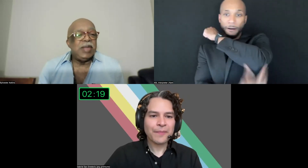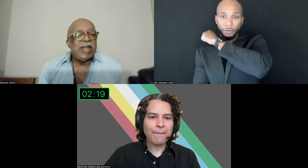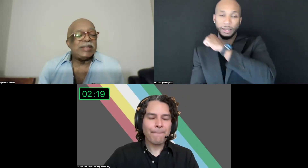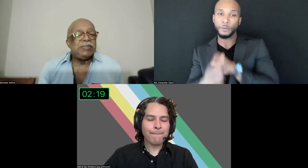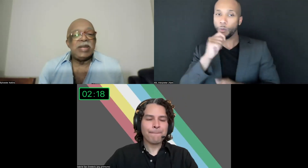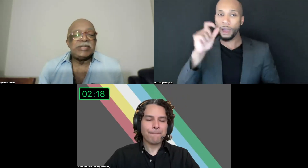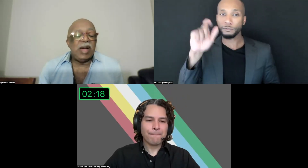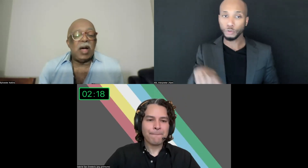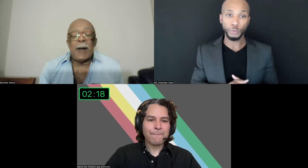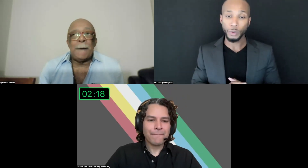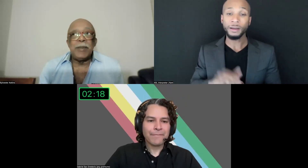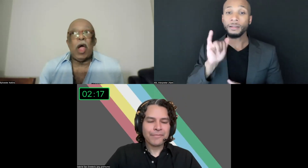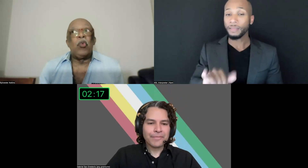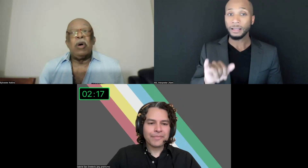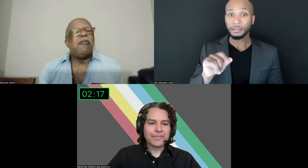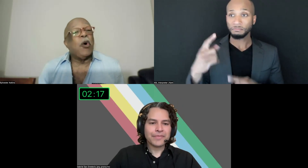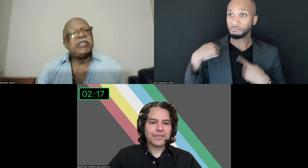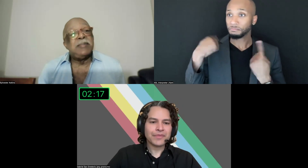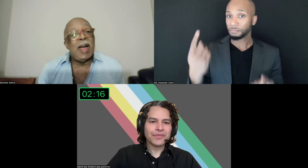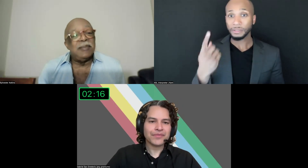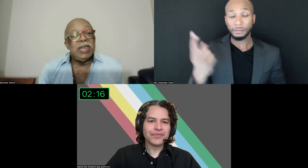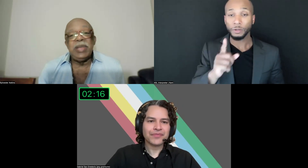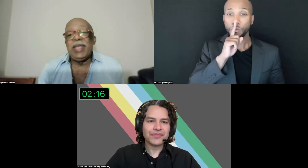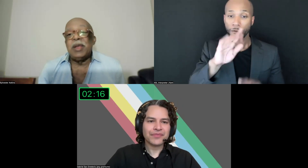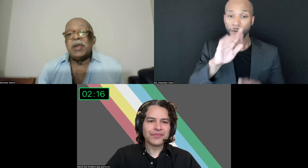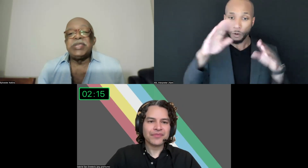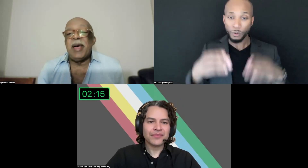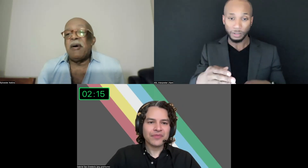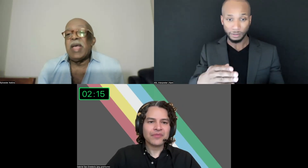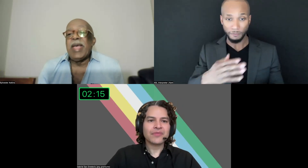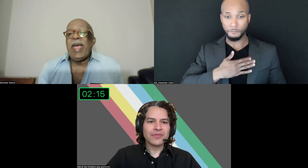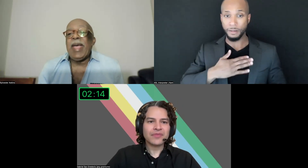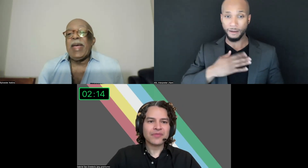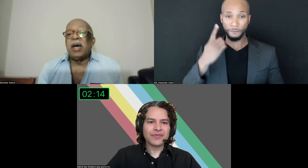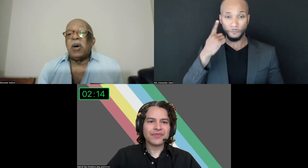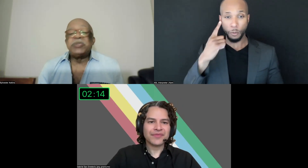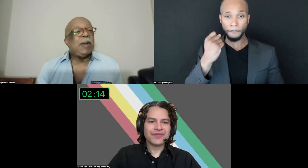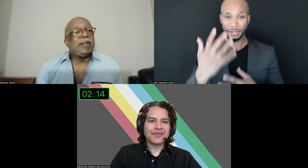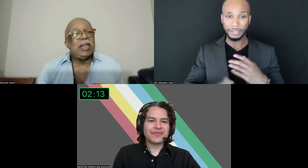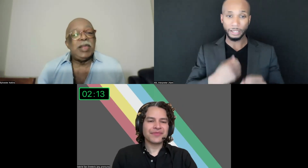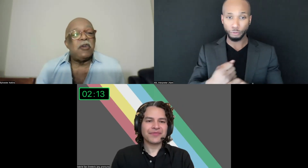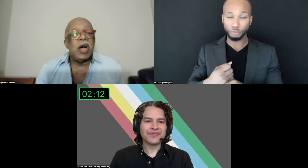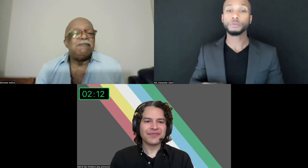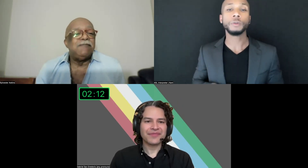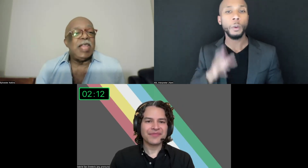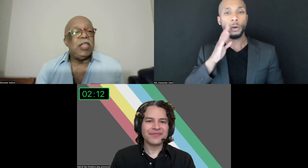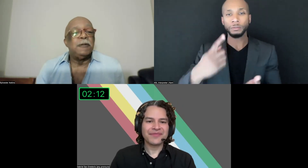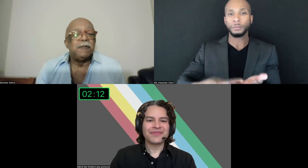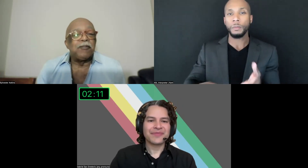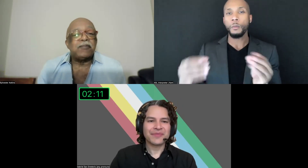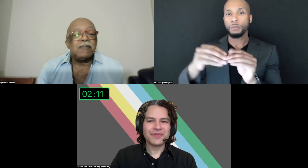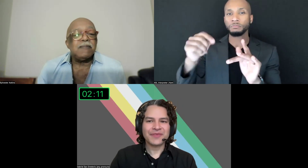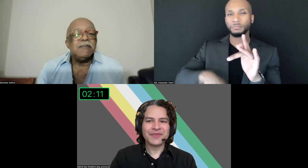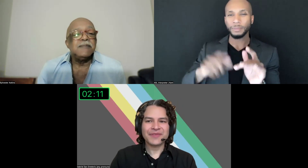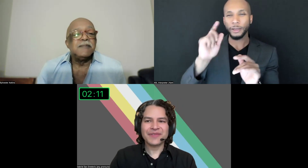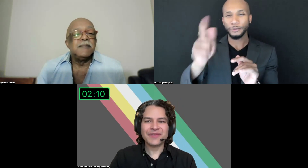been something that's been a real focus of mine for many, many years now. And we'll talk about that a little bit later on. Thank you.